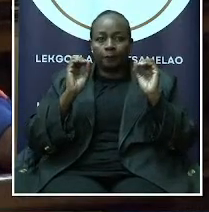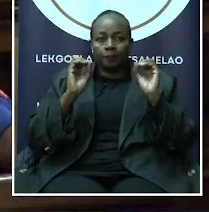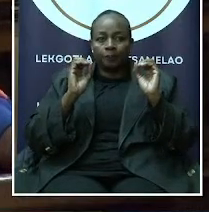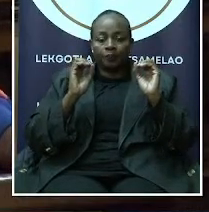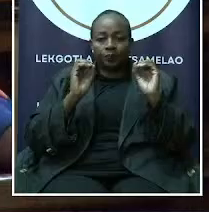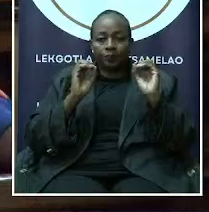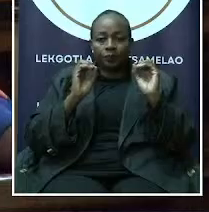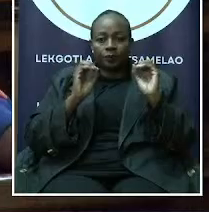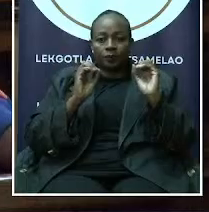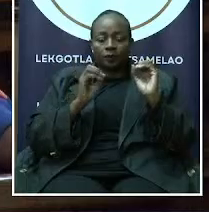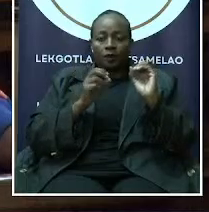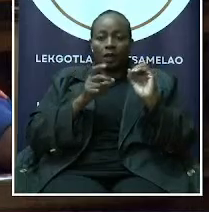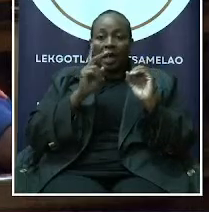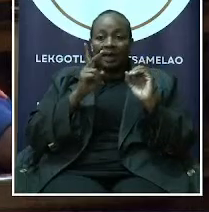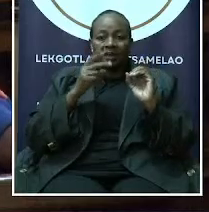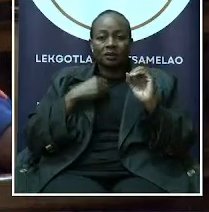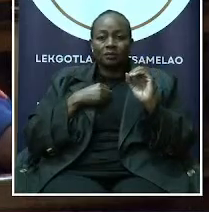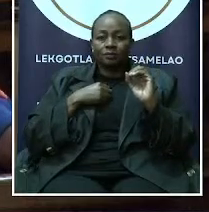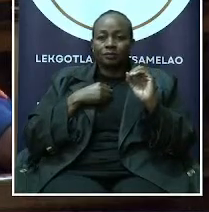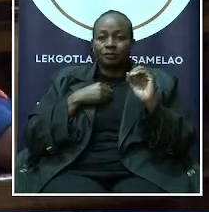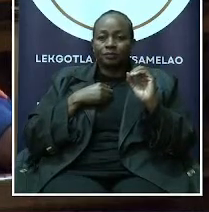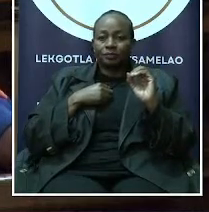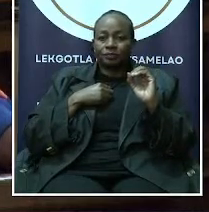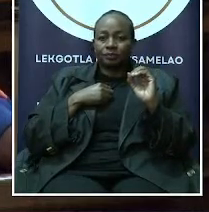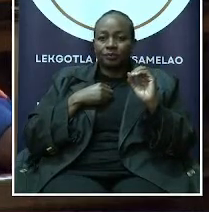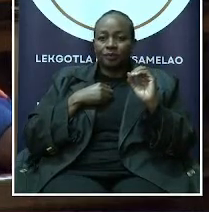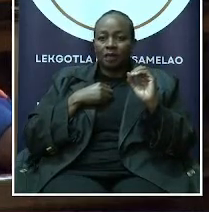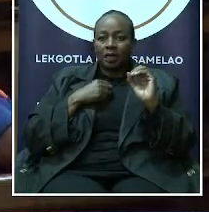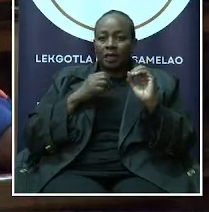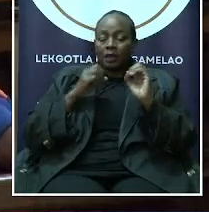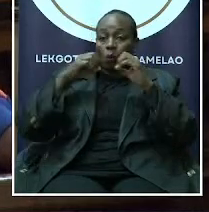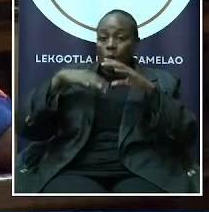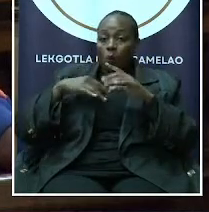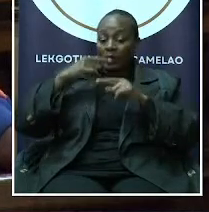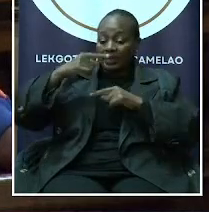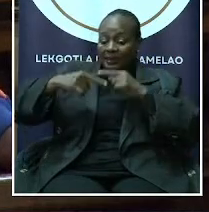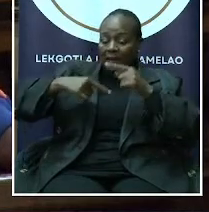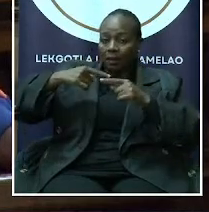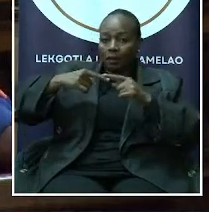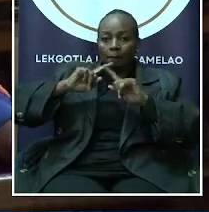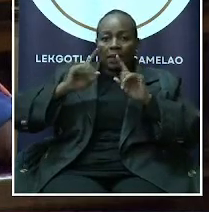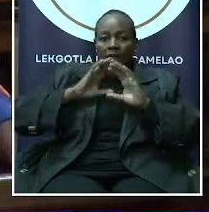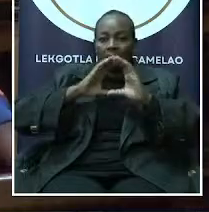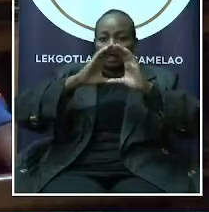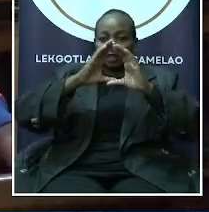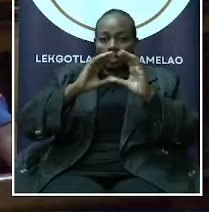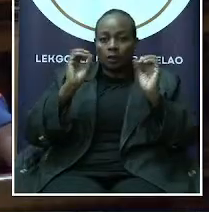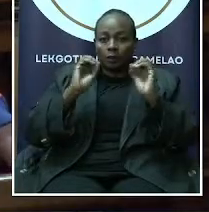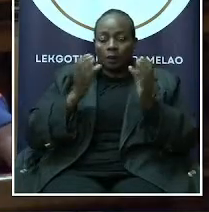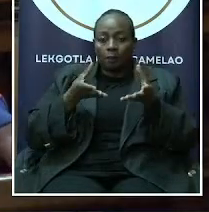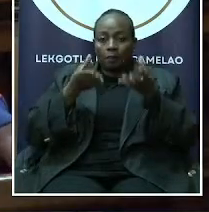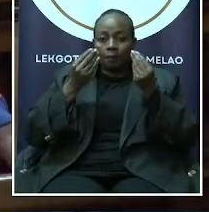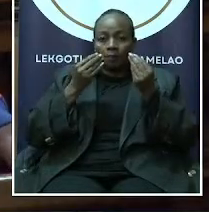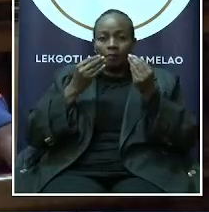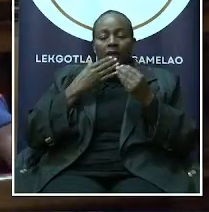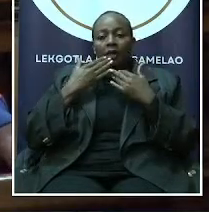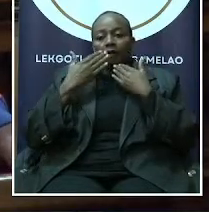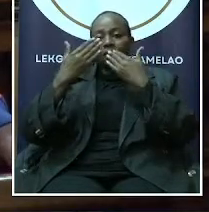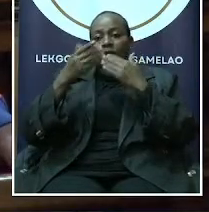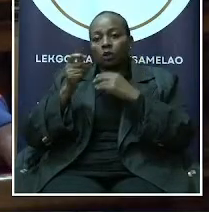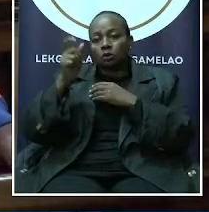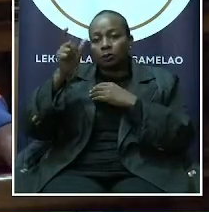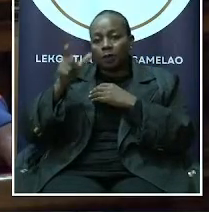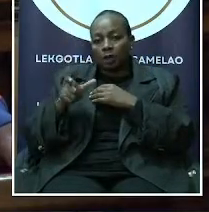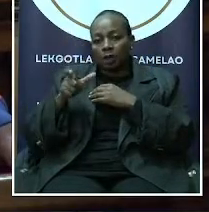There are waste recycling of which they're supposed to get, but then they never get attention. Thank you very much, Honorable